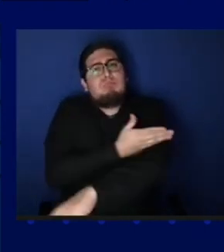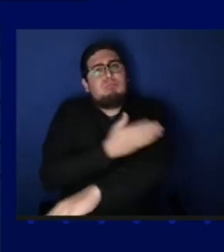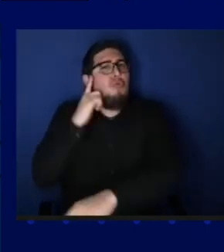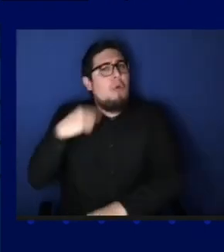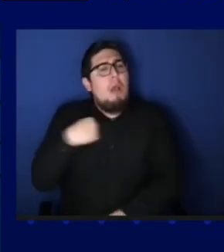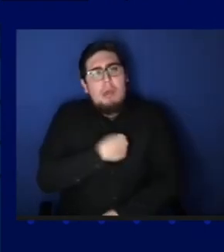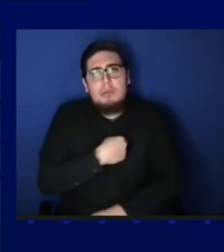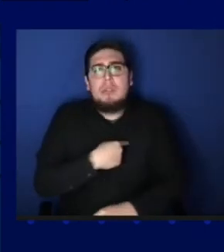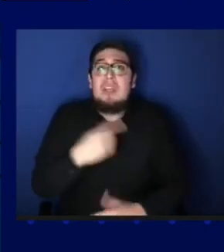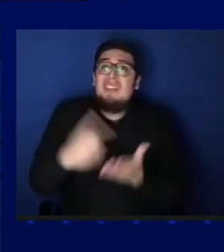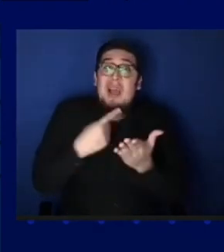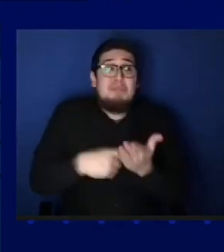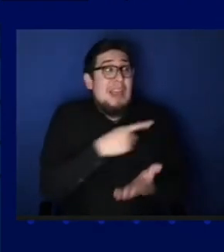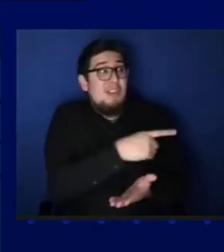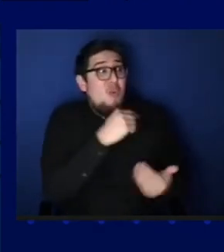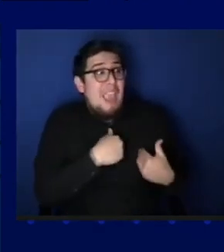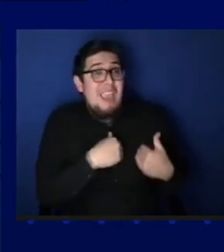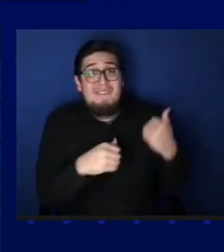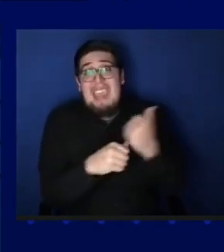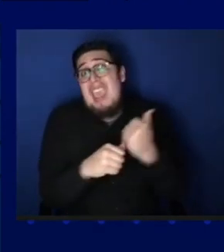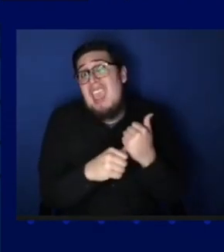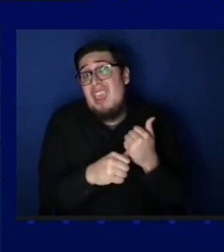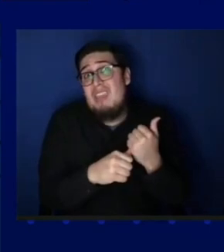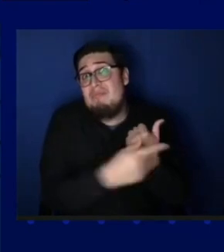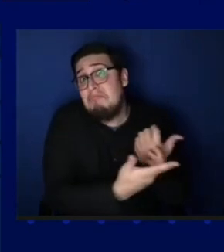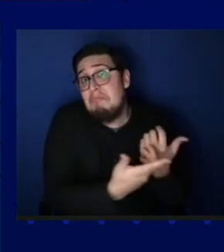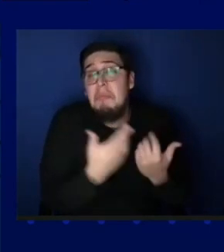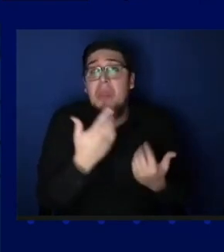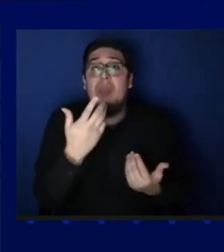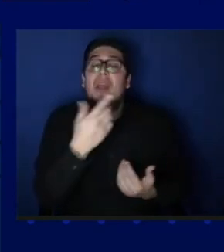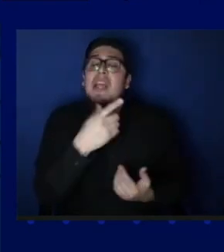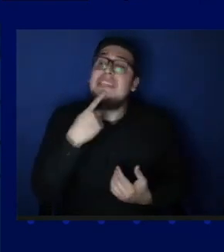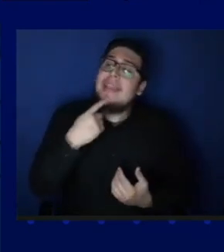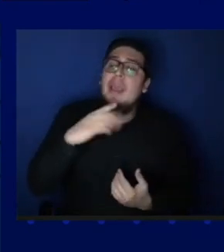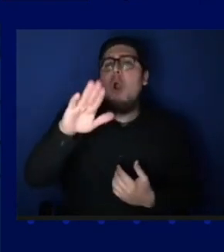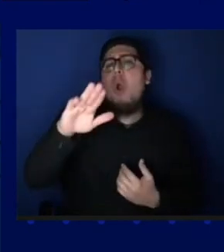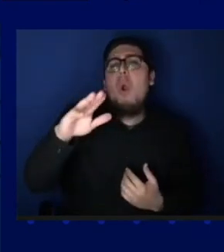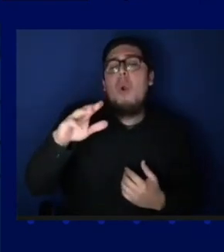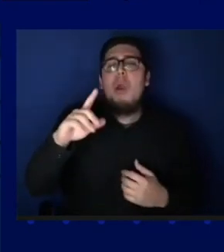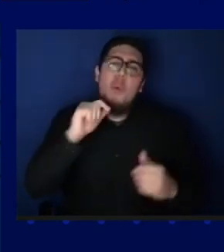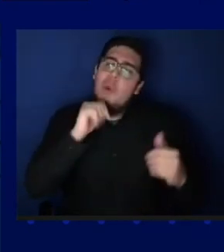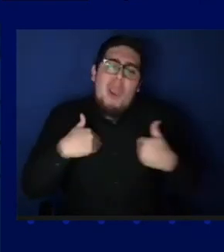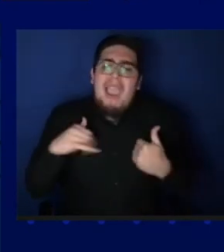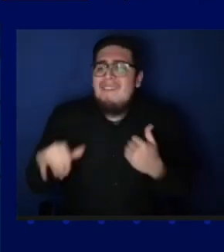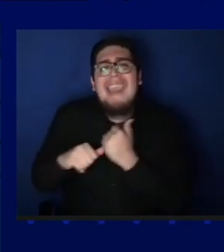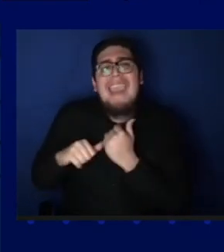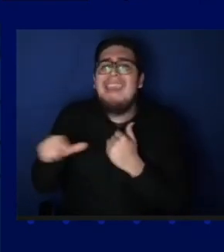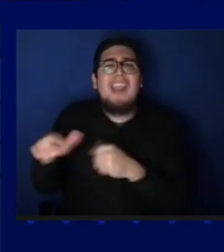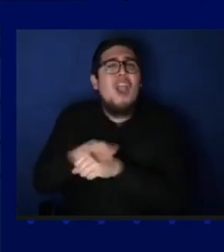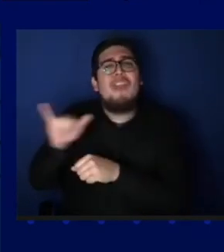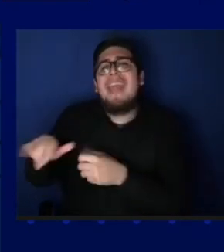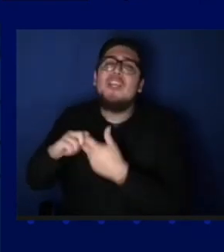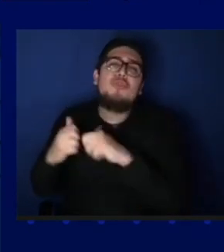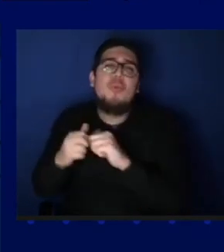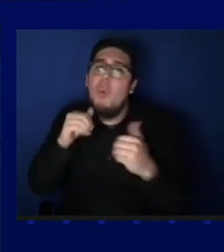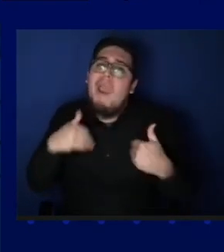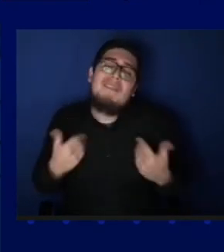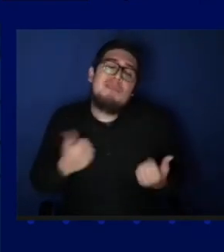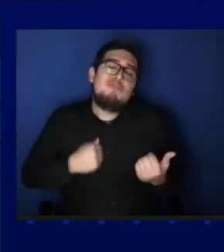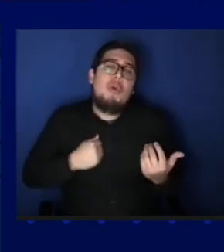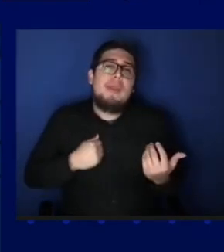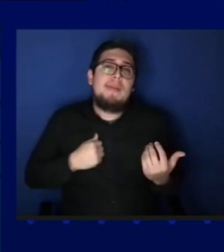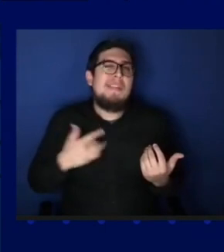have an aide on your issue. They might say, we don't have someone that covers that issue. Ask them questions. Say, well, what are